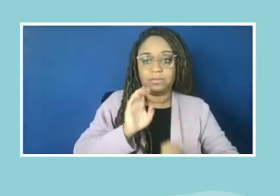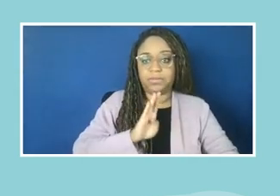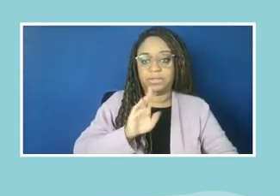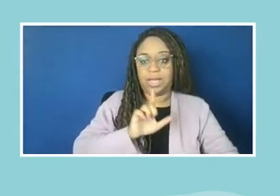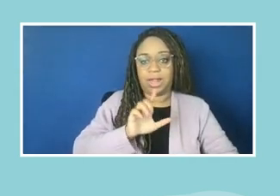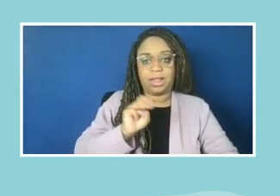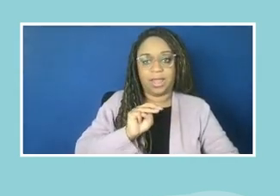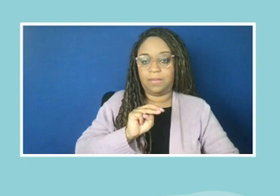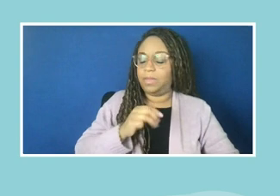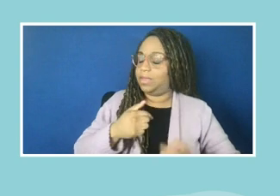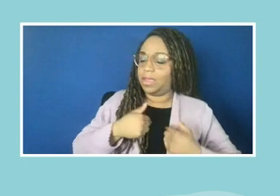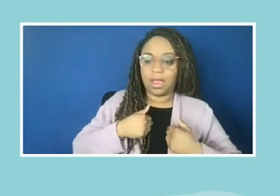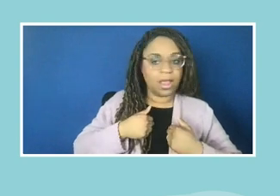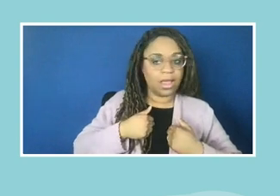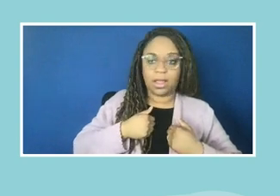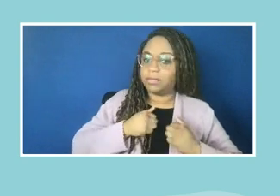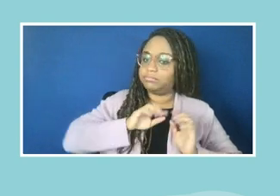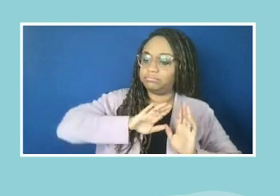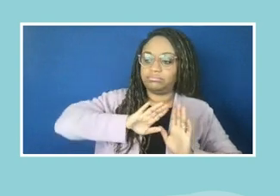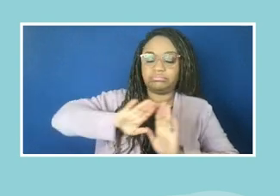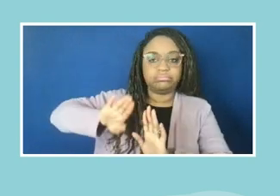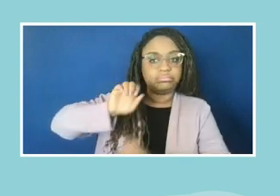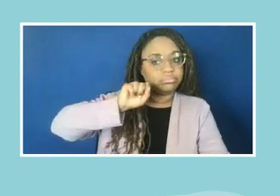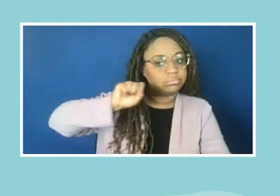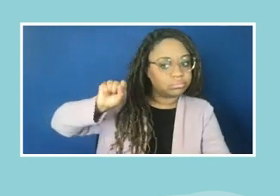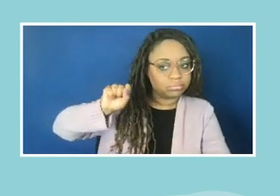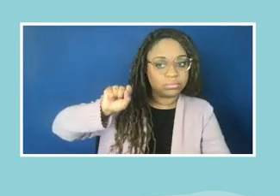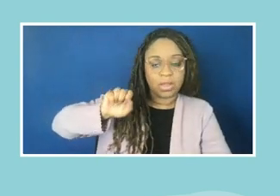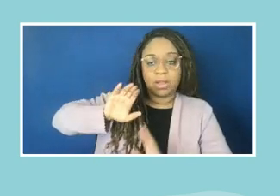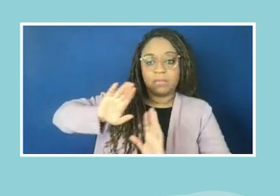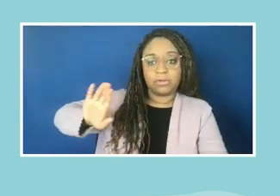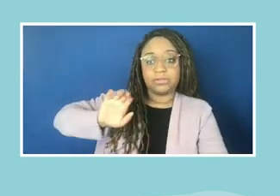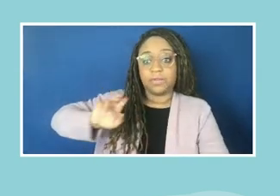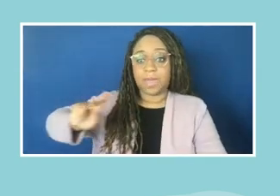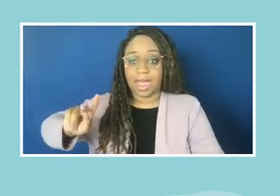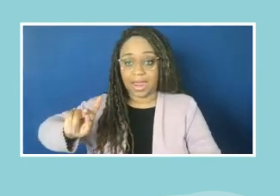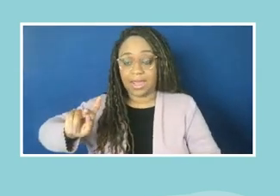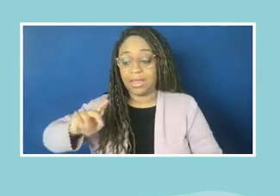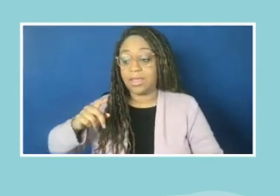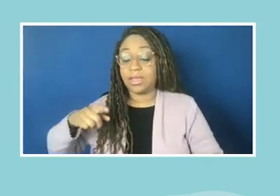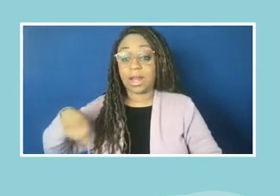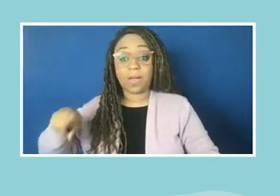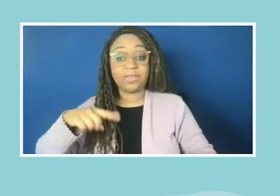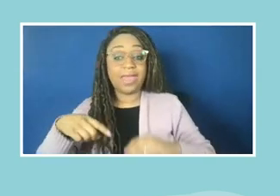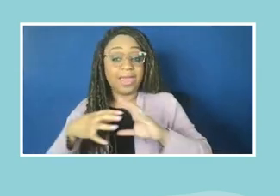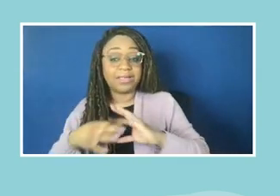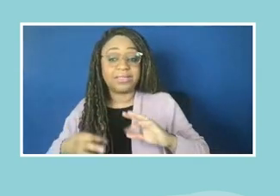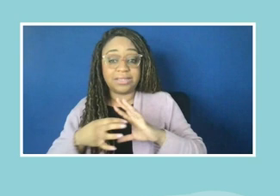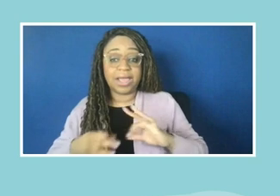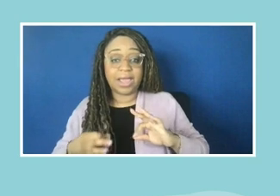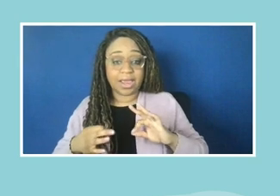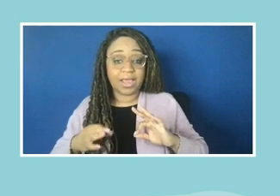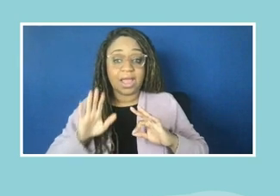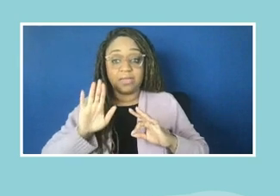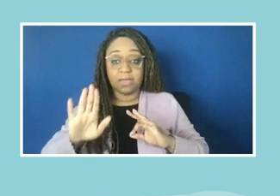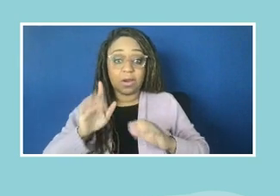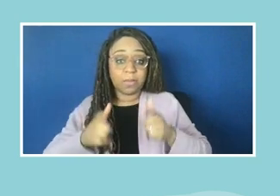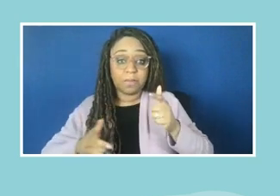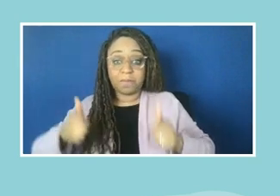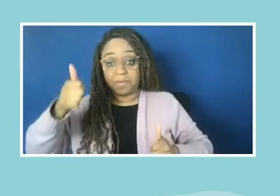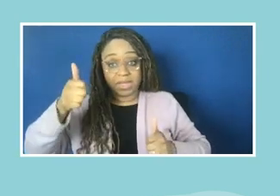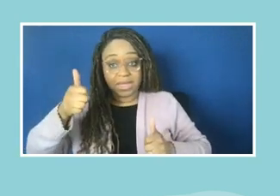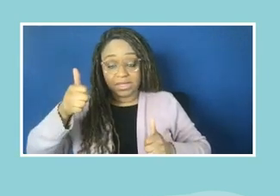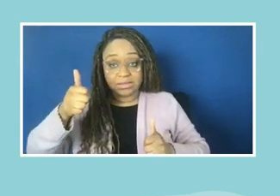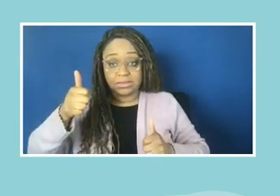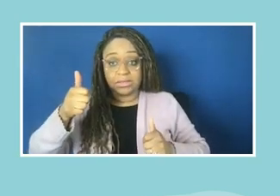that. They say, incidentally, that their biggest opposition in those efforts has been Antifa. There's